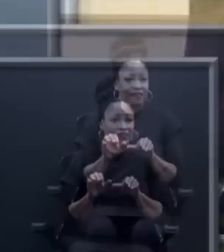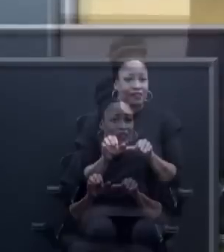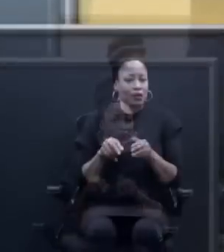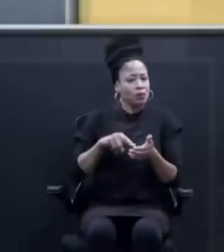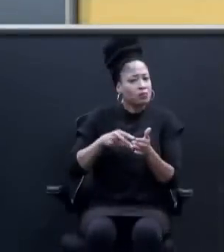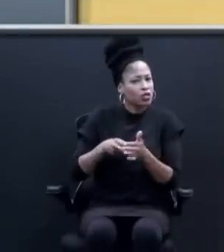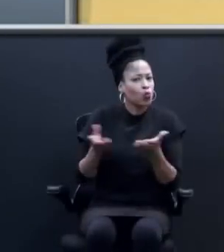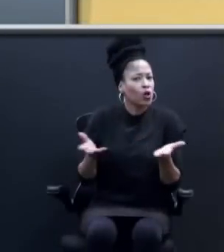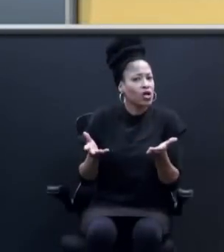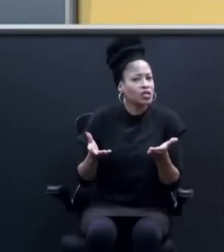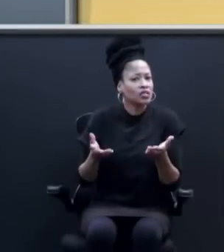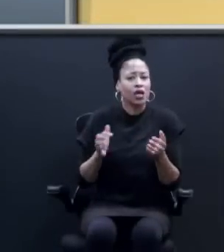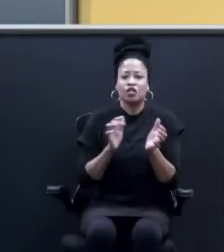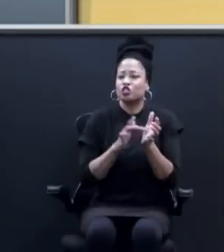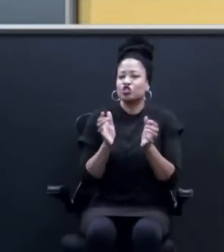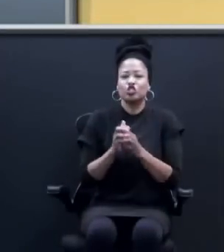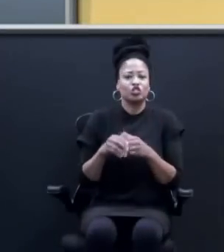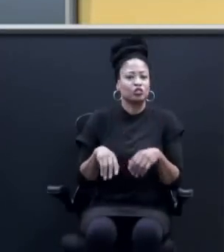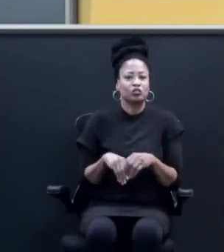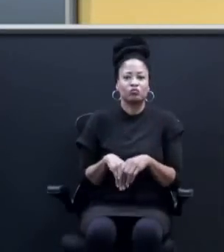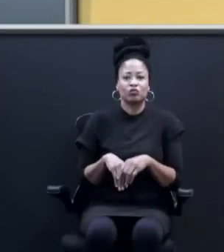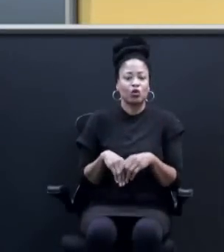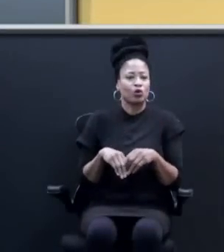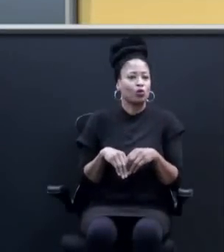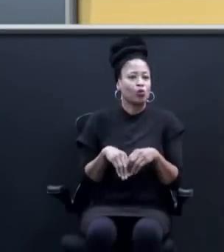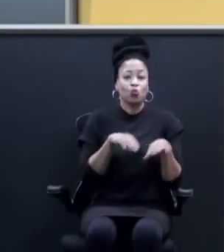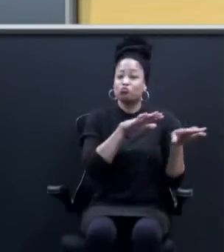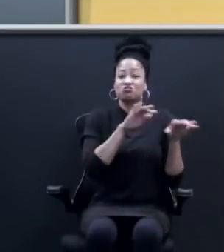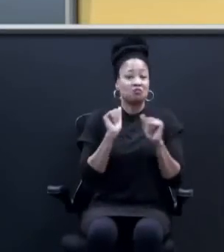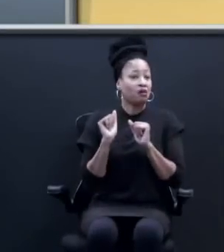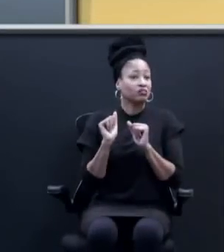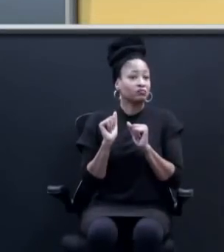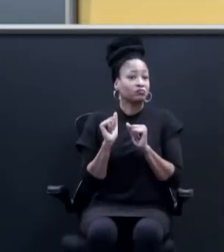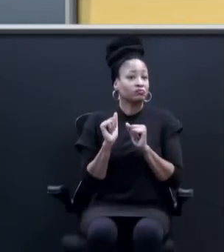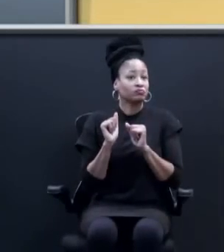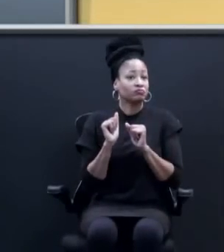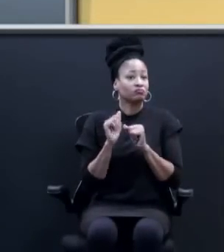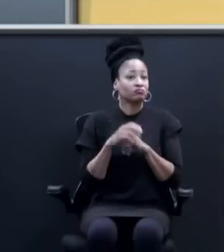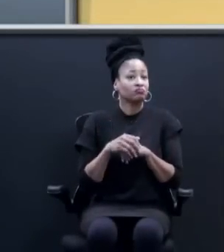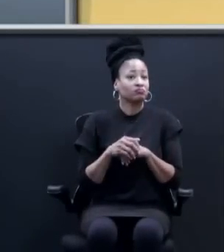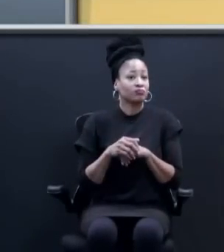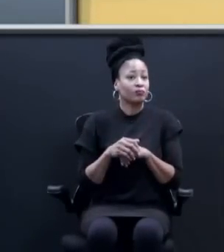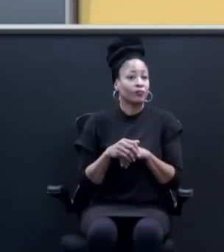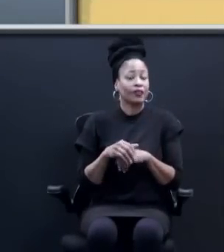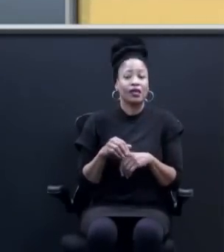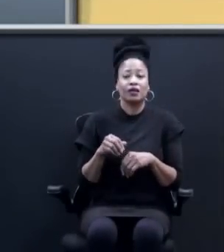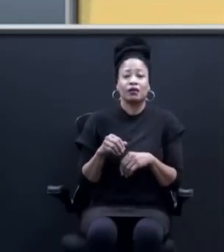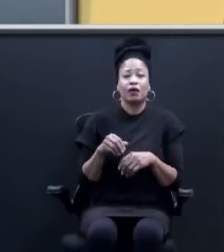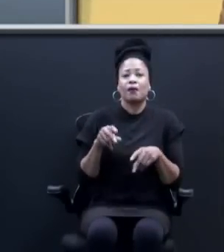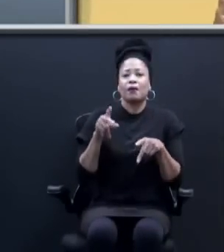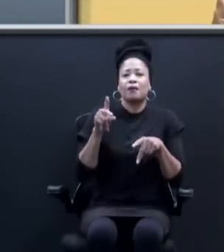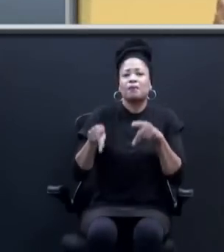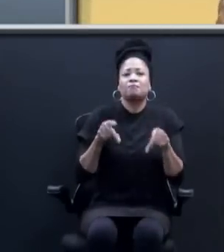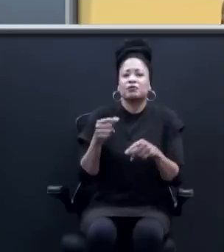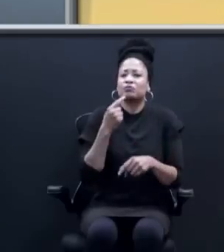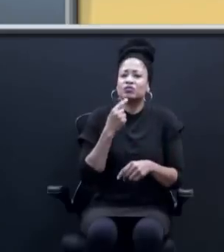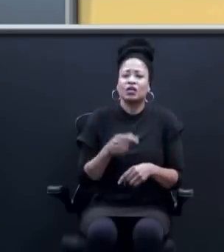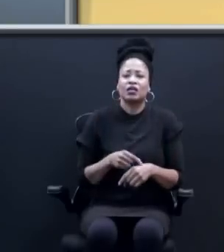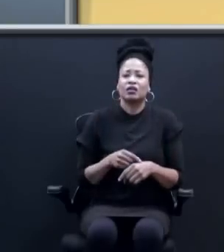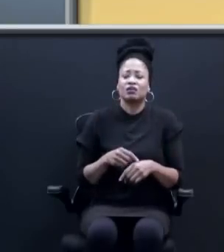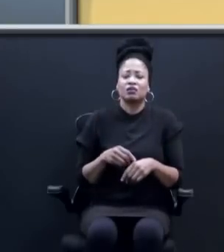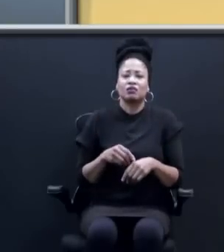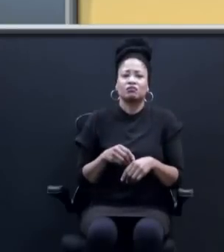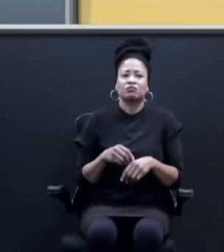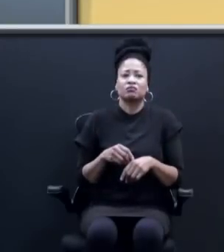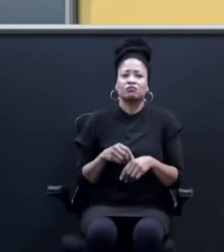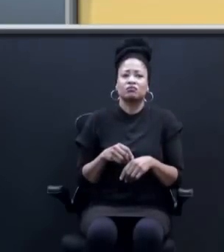Mm-hmm. All of it. And you might lay this to mind, too, in the next funeral you have, when they say that's not Sister Jackson